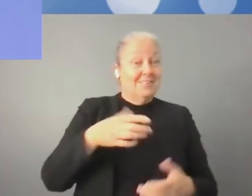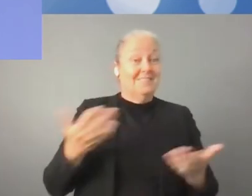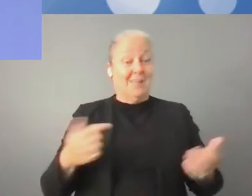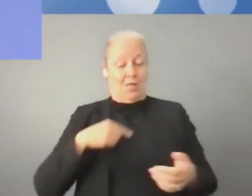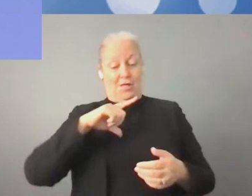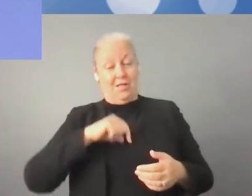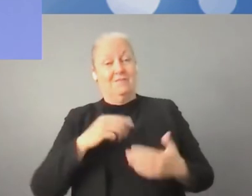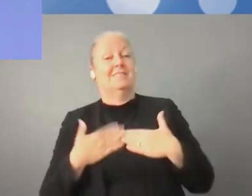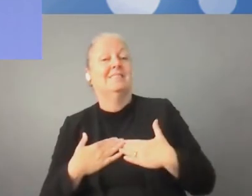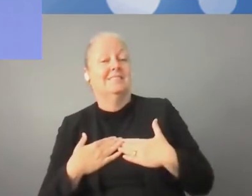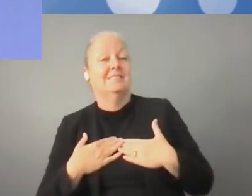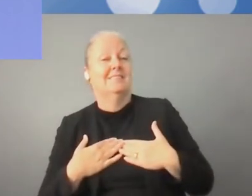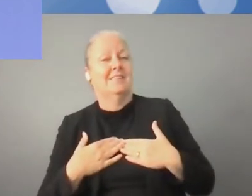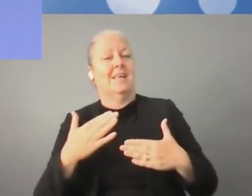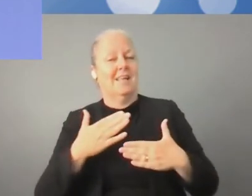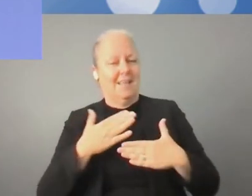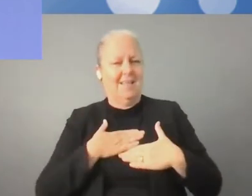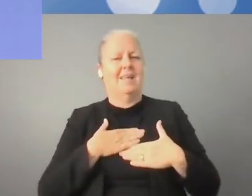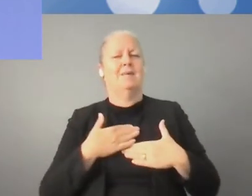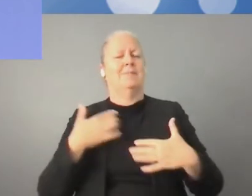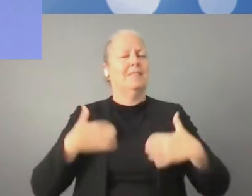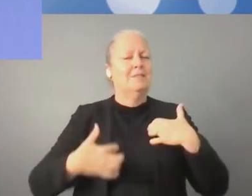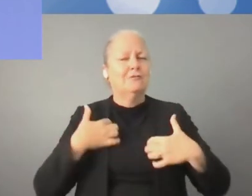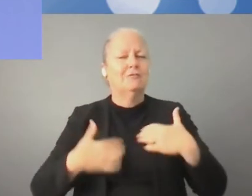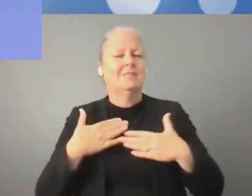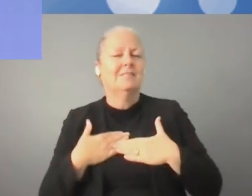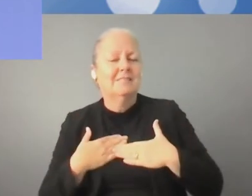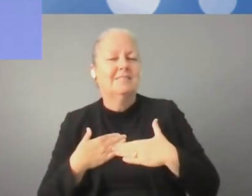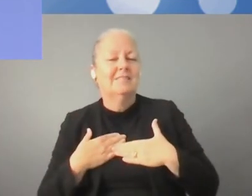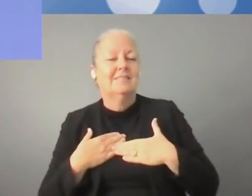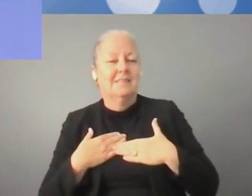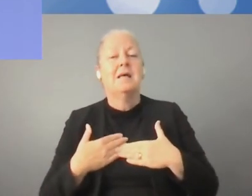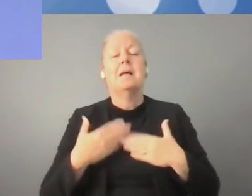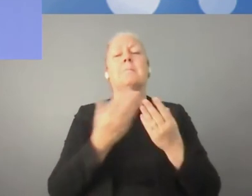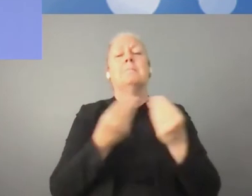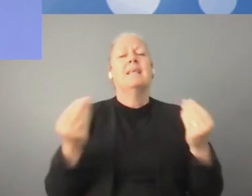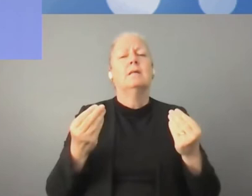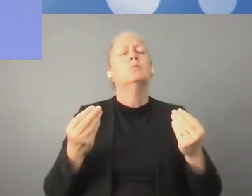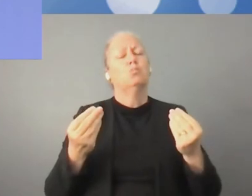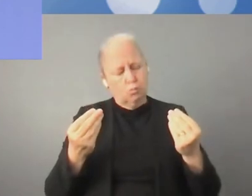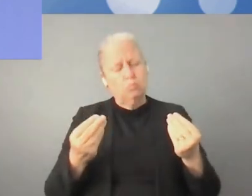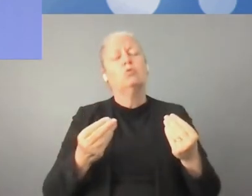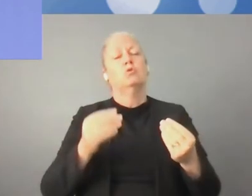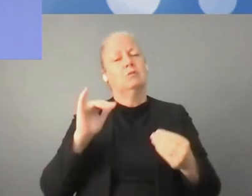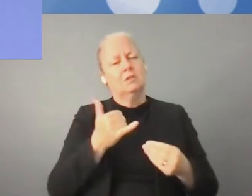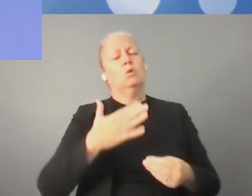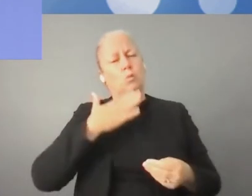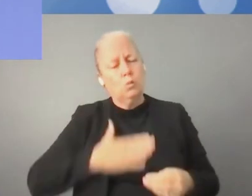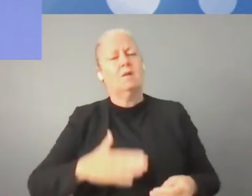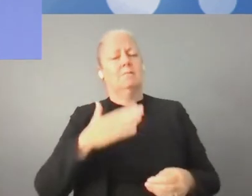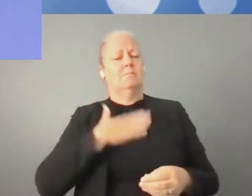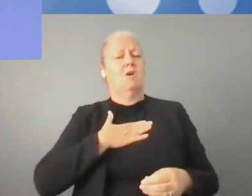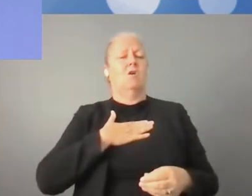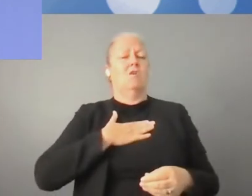i'm interested in and i'm happy that the answer very often is yes people want to innovate in my country become part